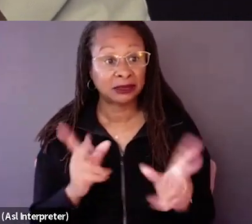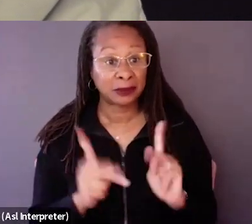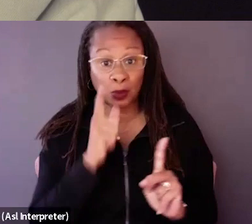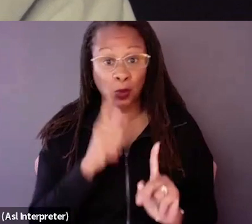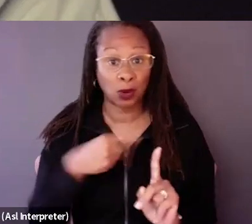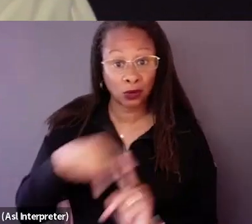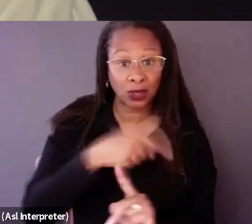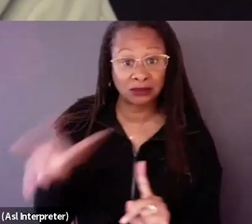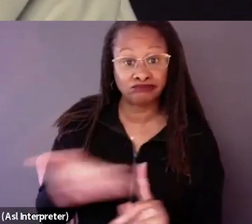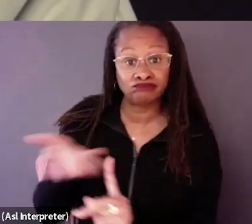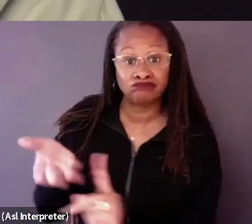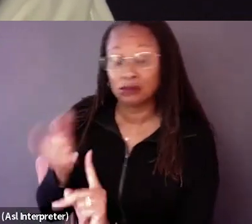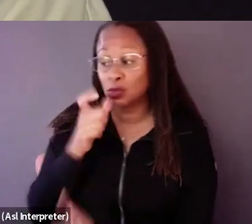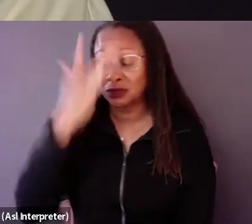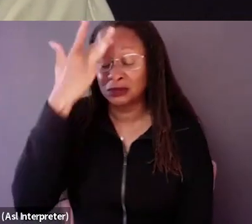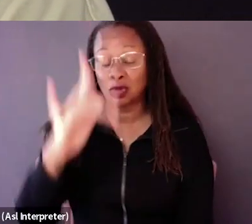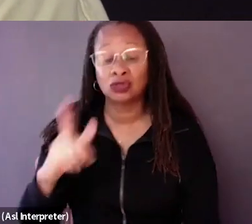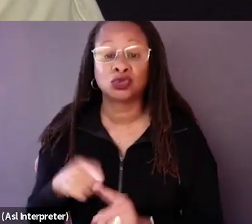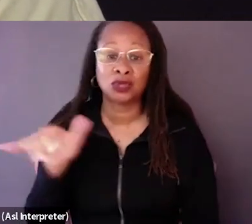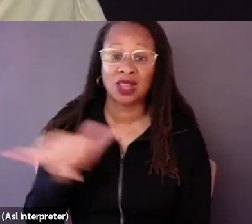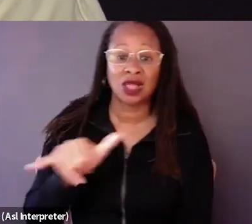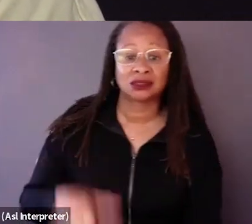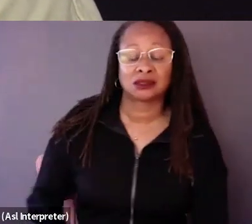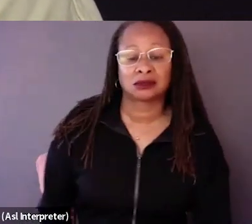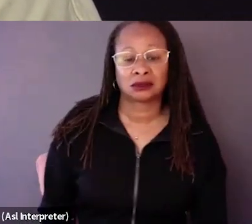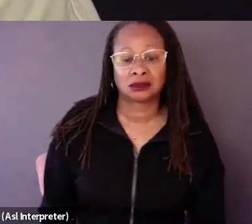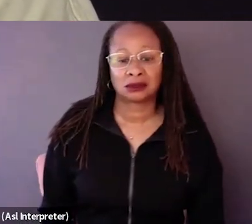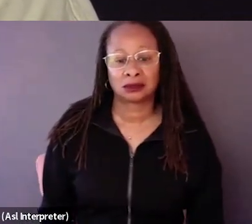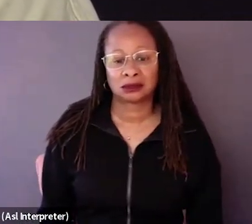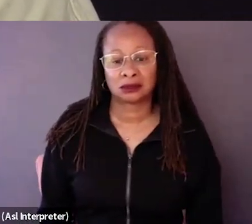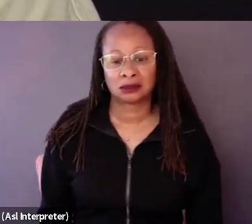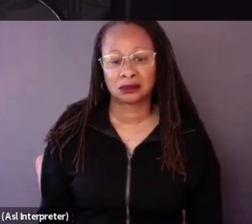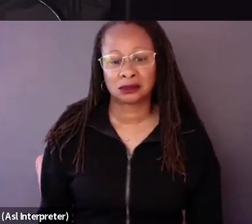and very courageous, as you've seen, very brave.